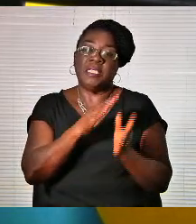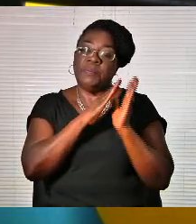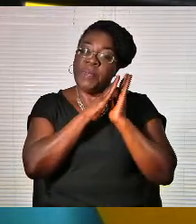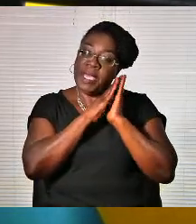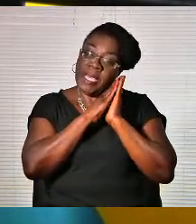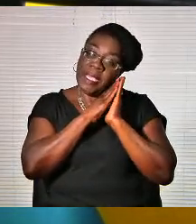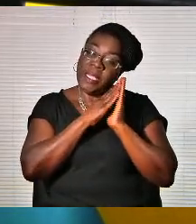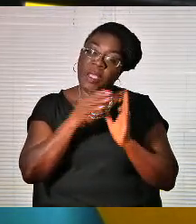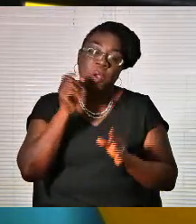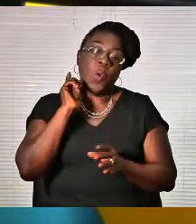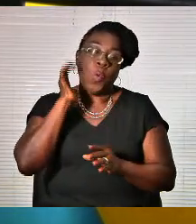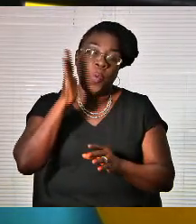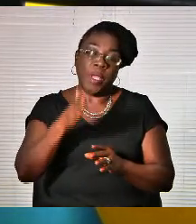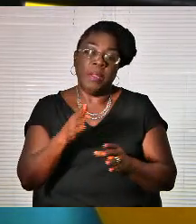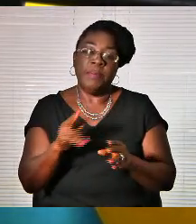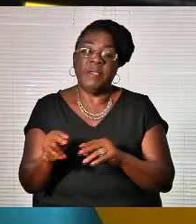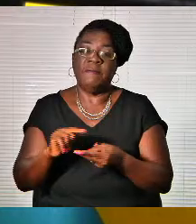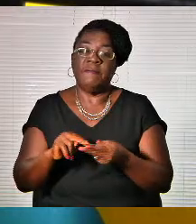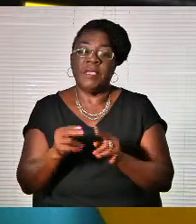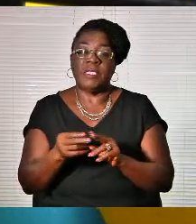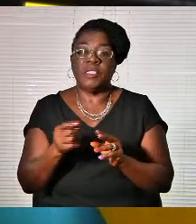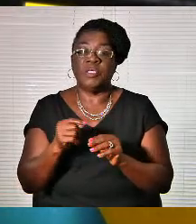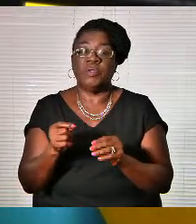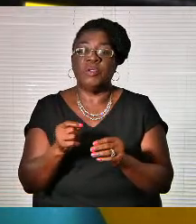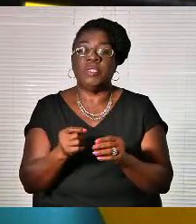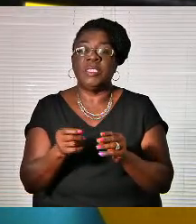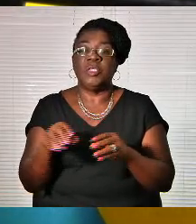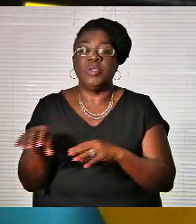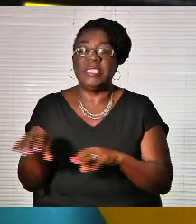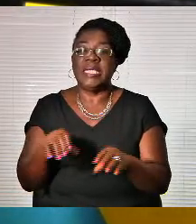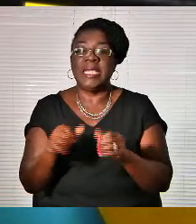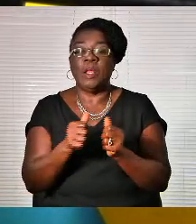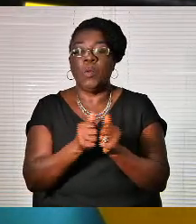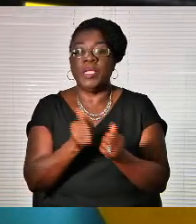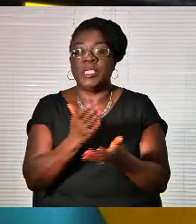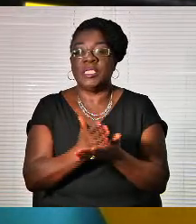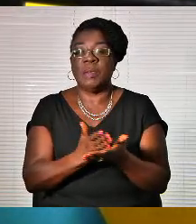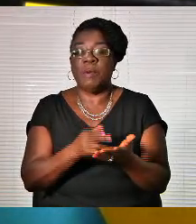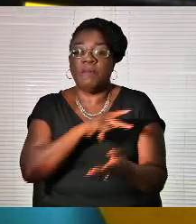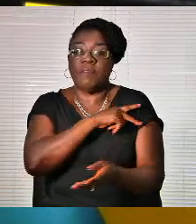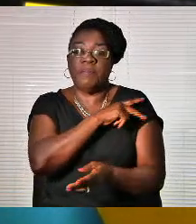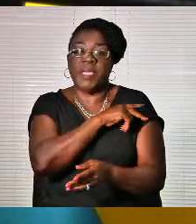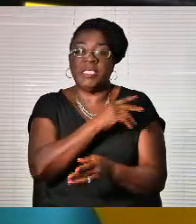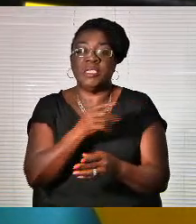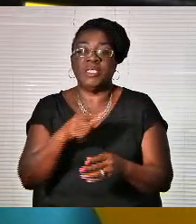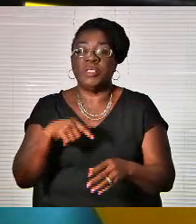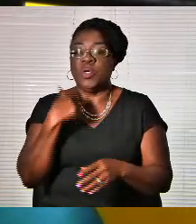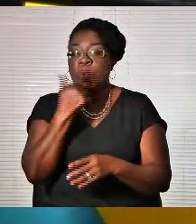address some of the patient capacity challenges at that facility.